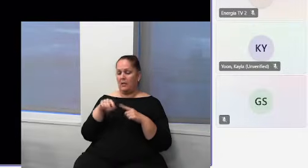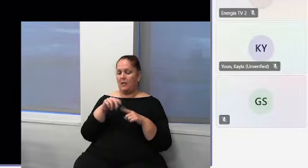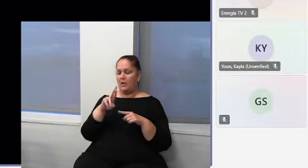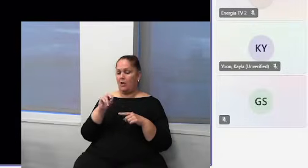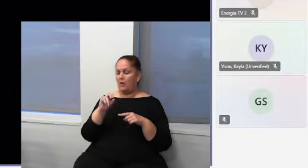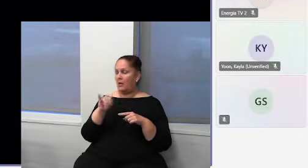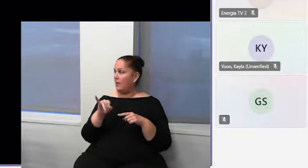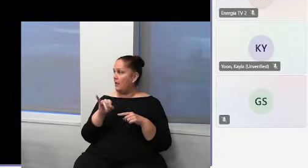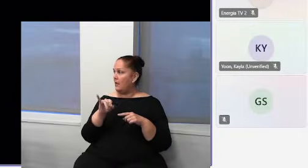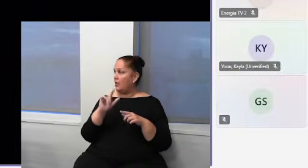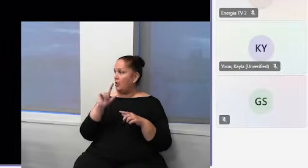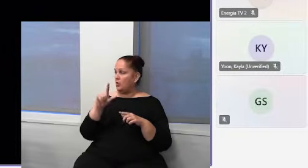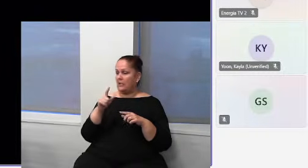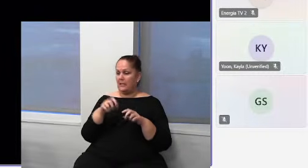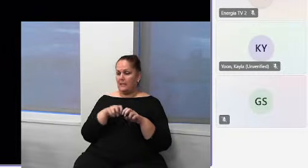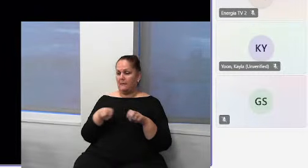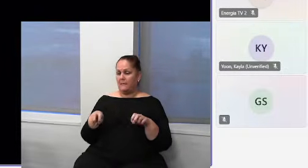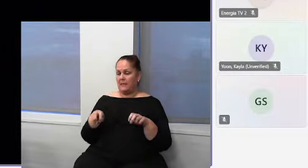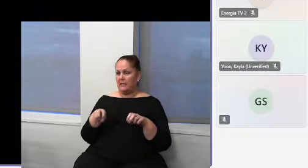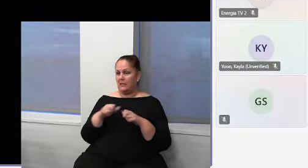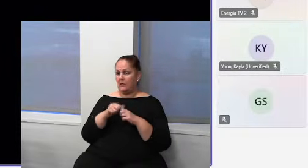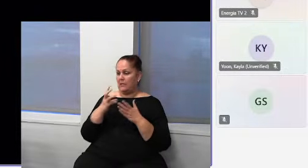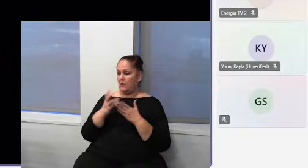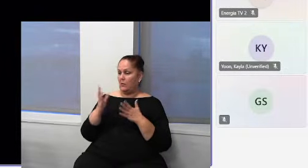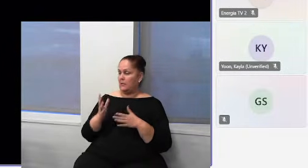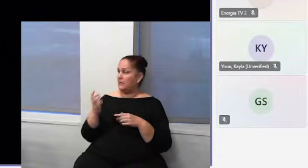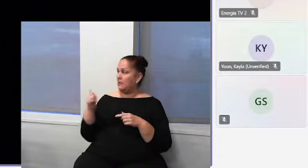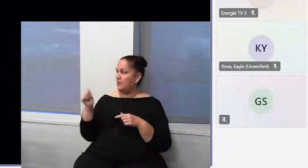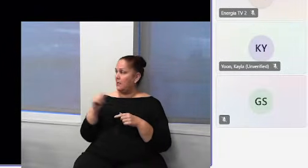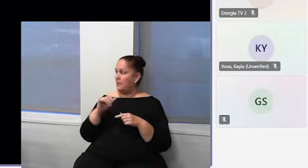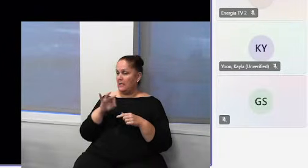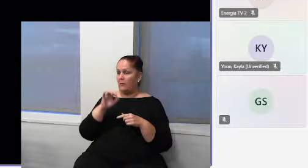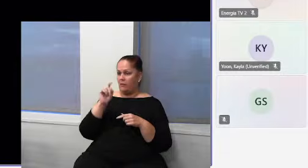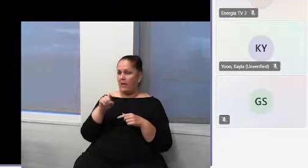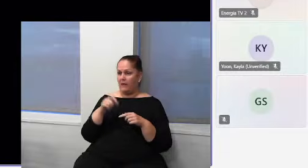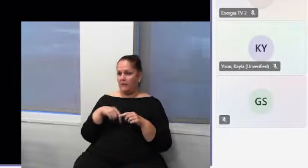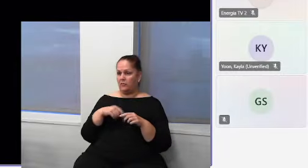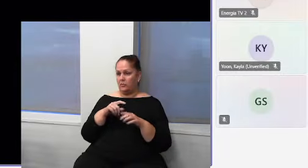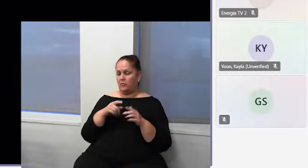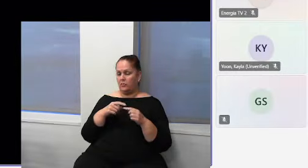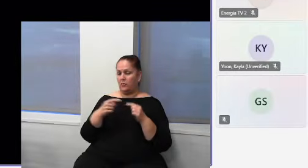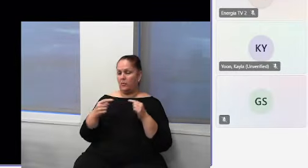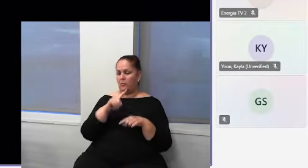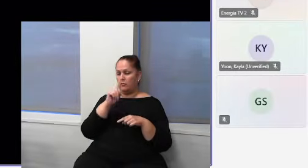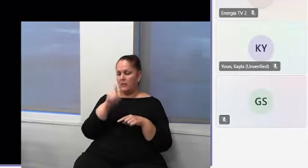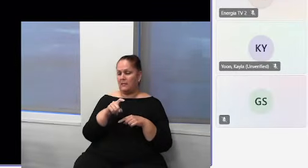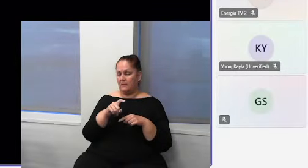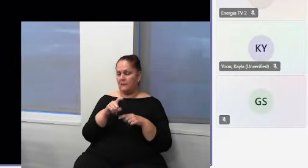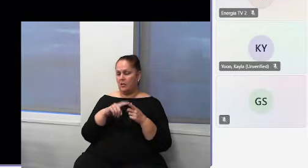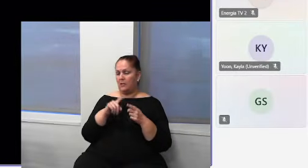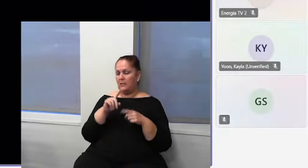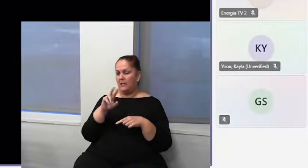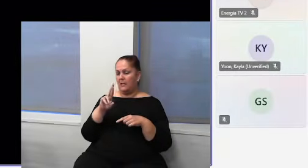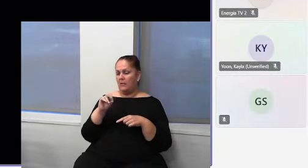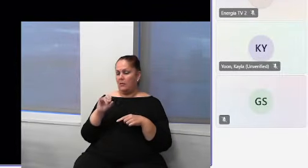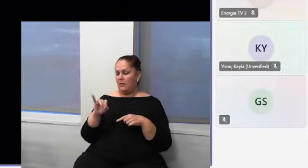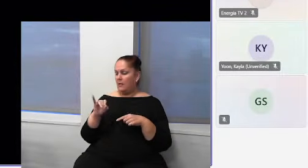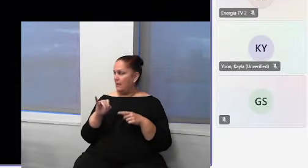to those ROIs on a later panel, these witnesses, should we need to cross them on those